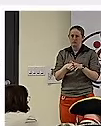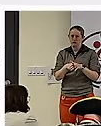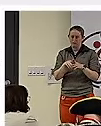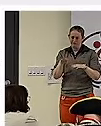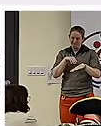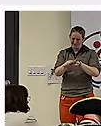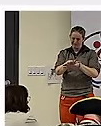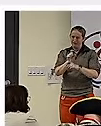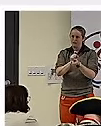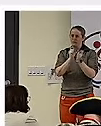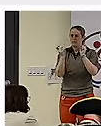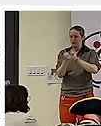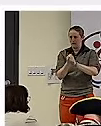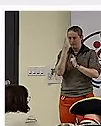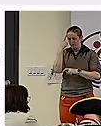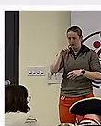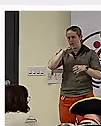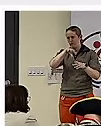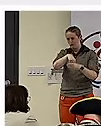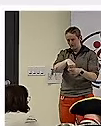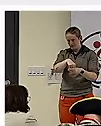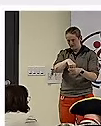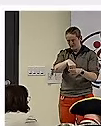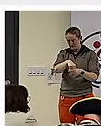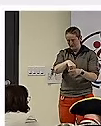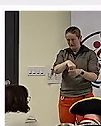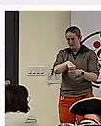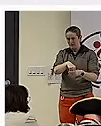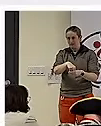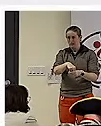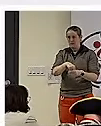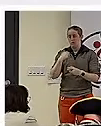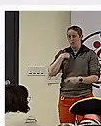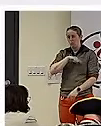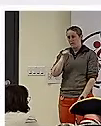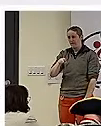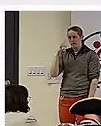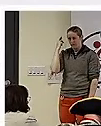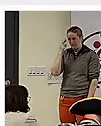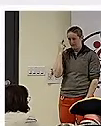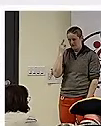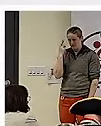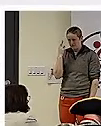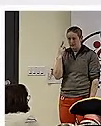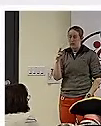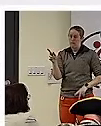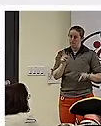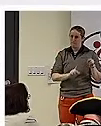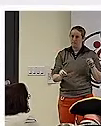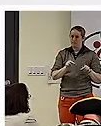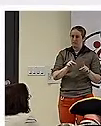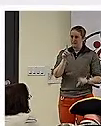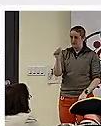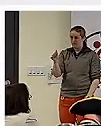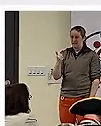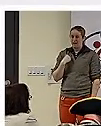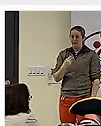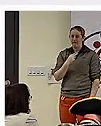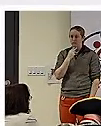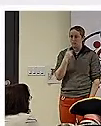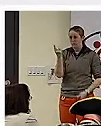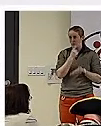and equitable. We need to realize that people with disabilities don't just have a voice for 1